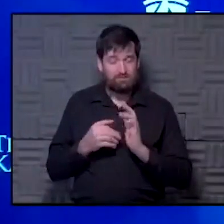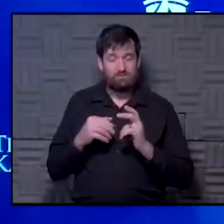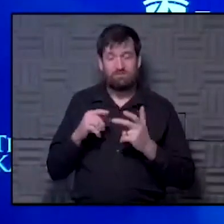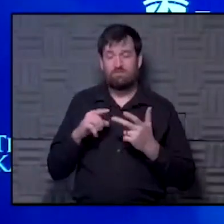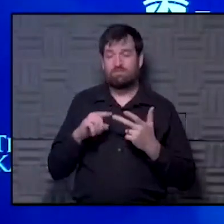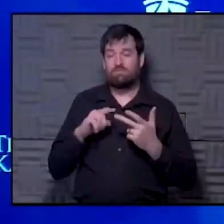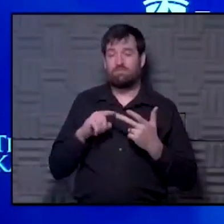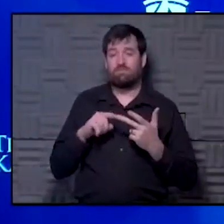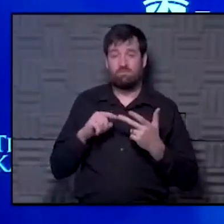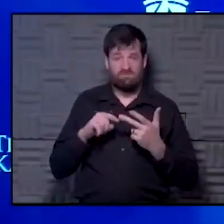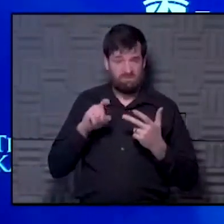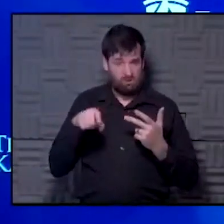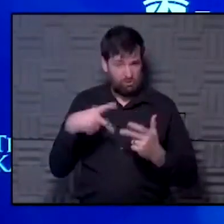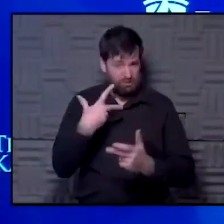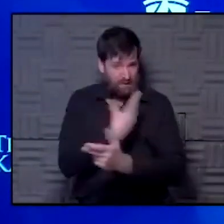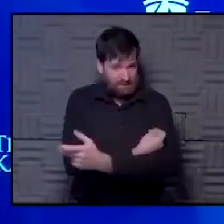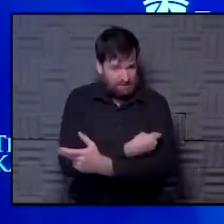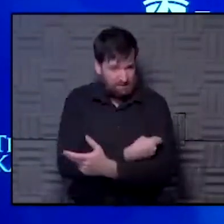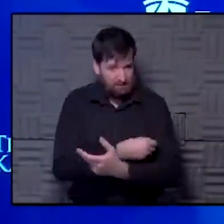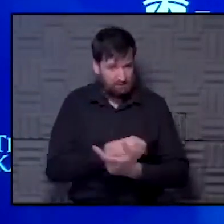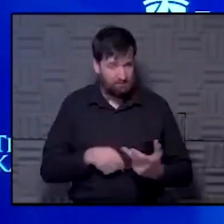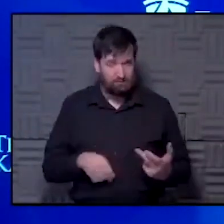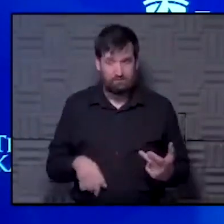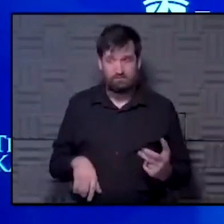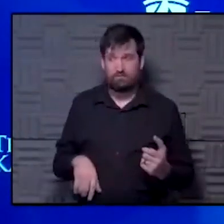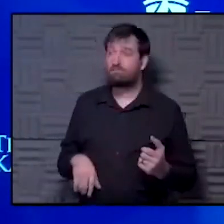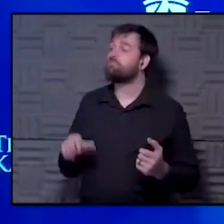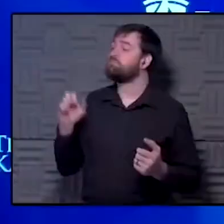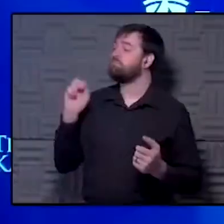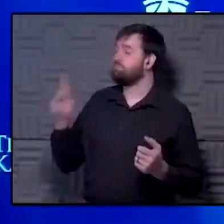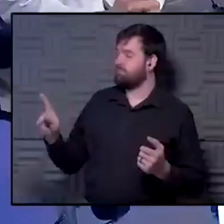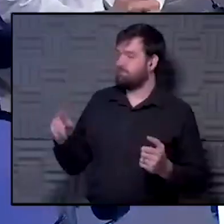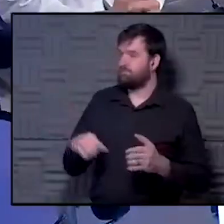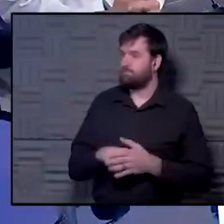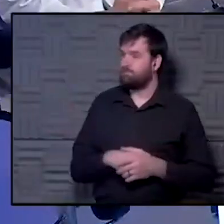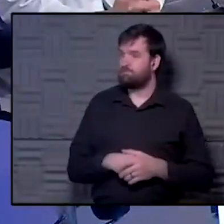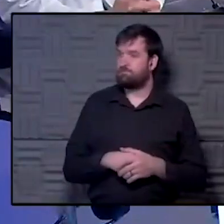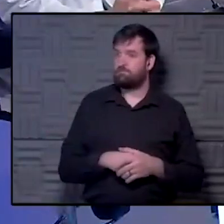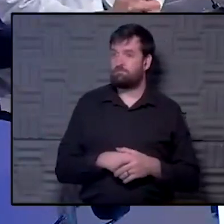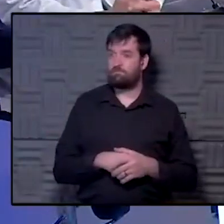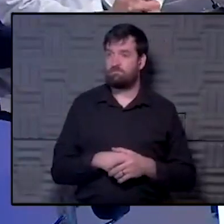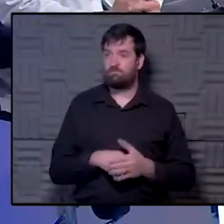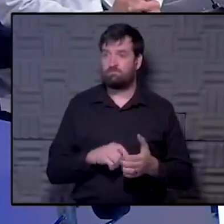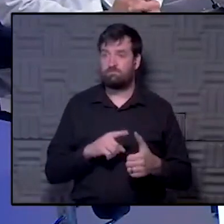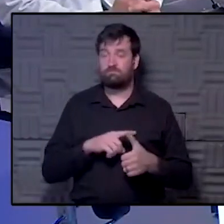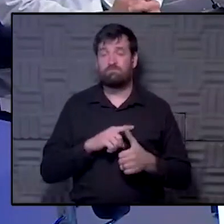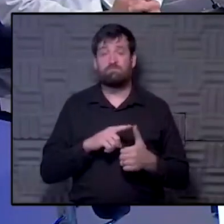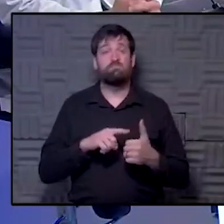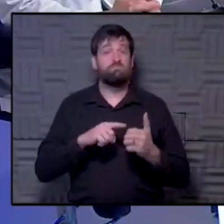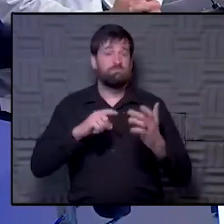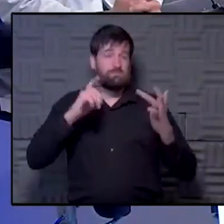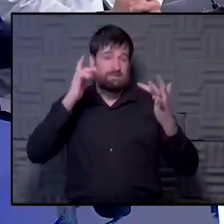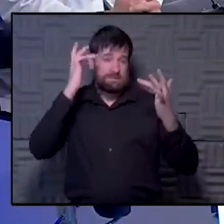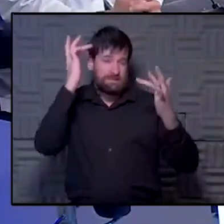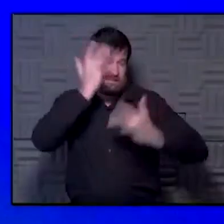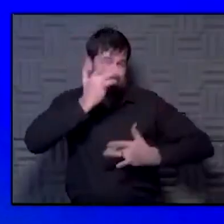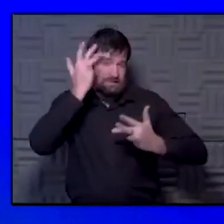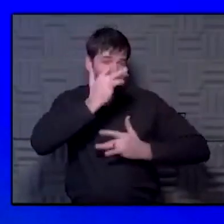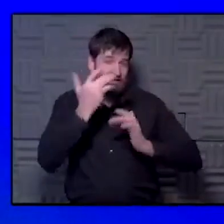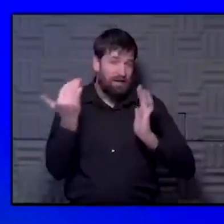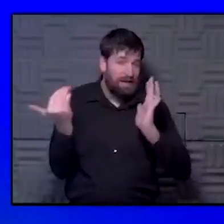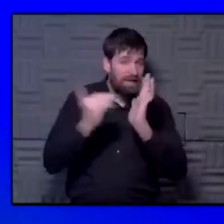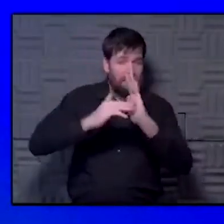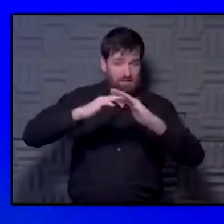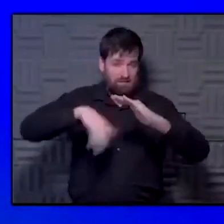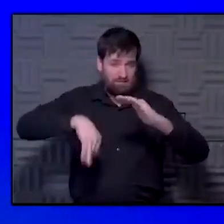whether she should get the vaccine. Okay, Hawkeye. Okay. I would say true. It's probably rare to infrequent that you can